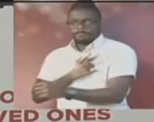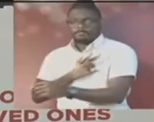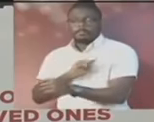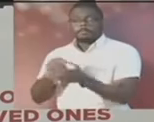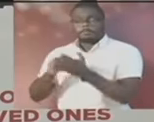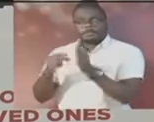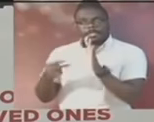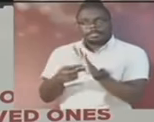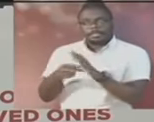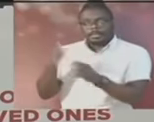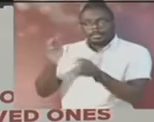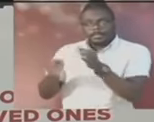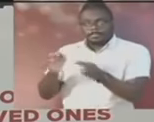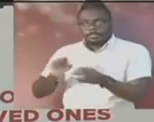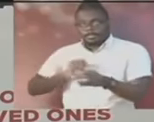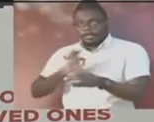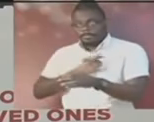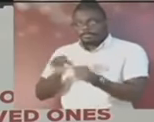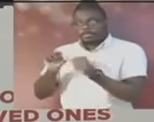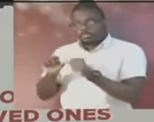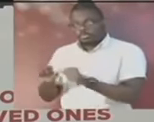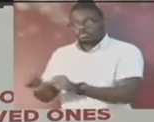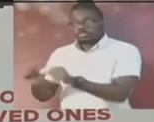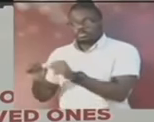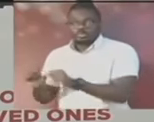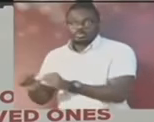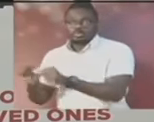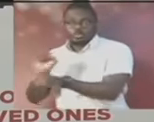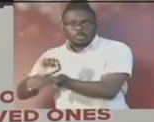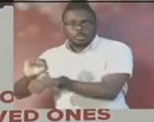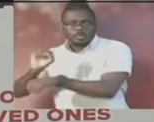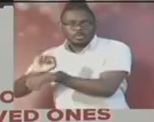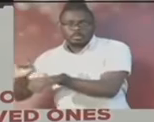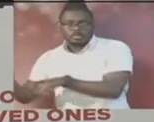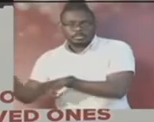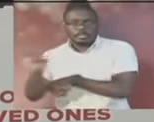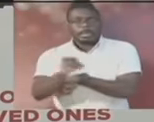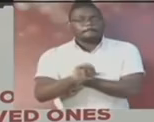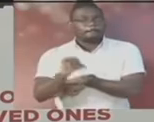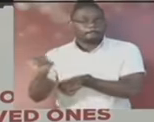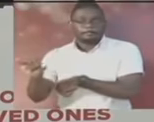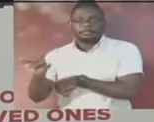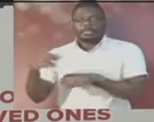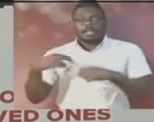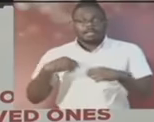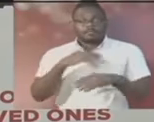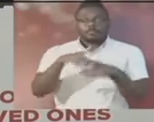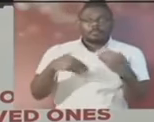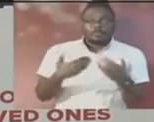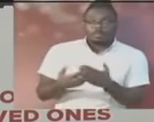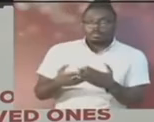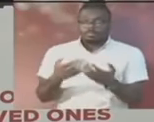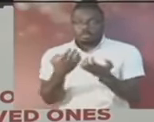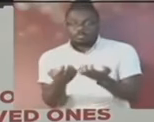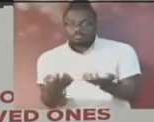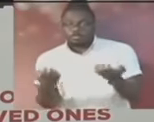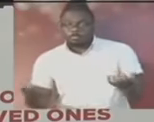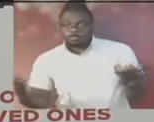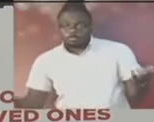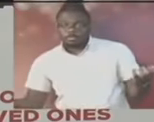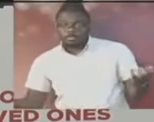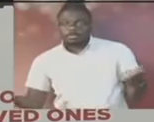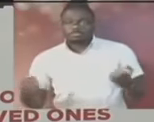staff continues at the numbers that they are continuing, that we have all the equipment in place, supportive and